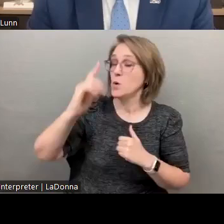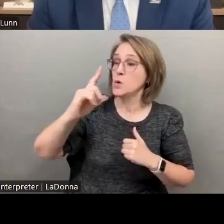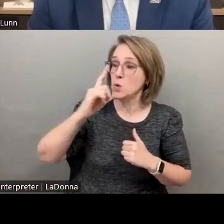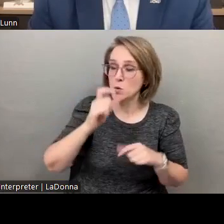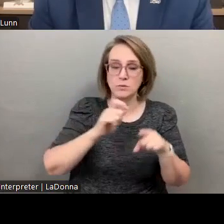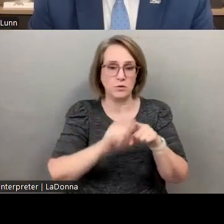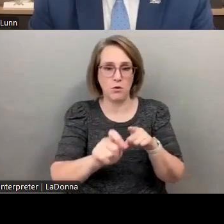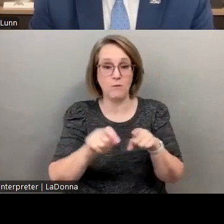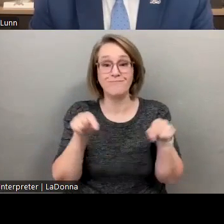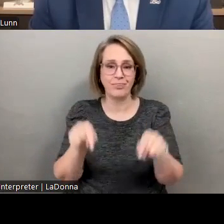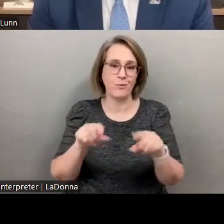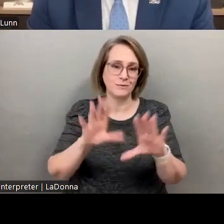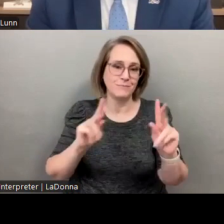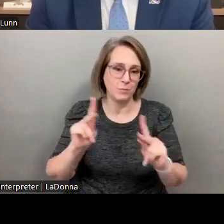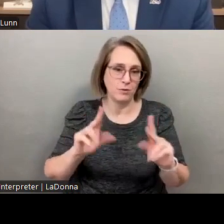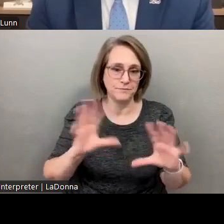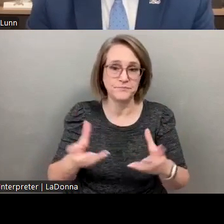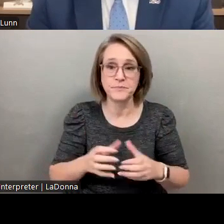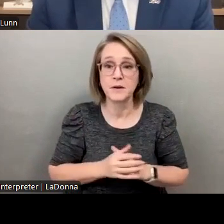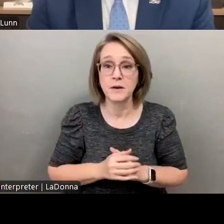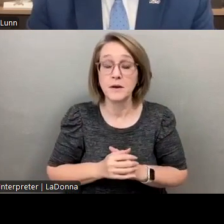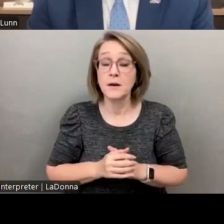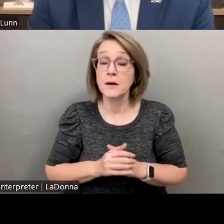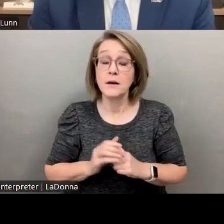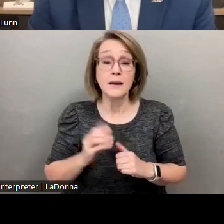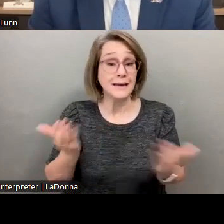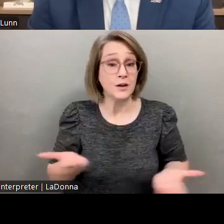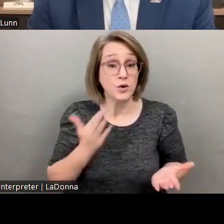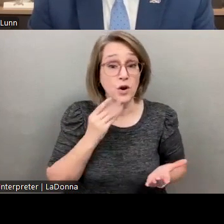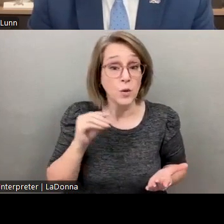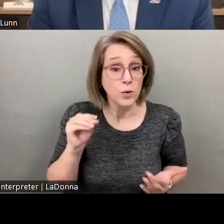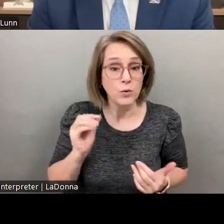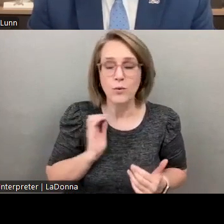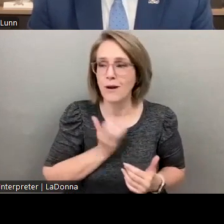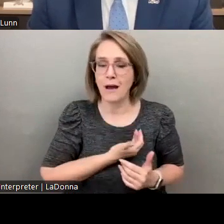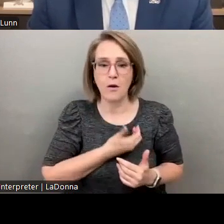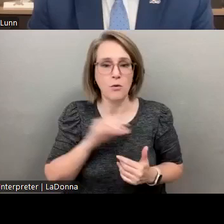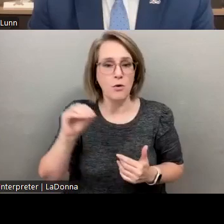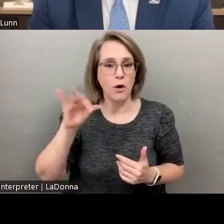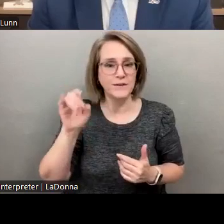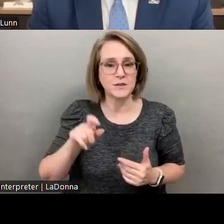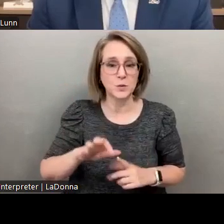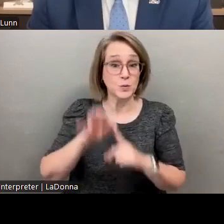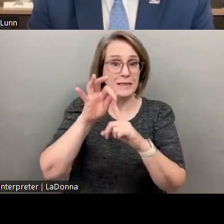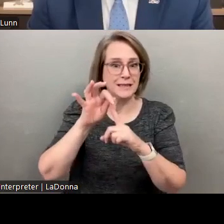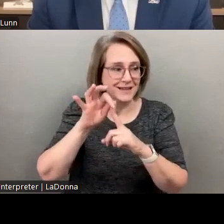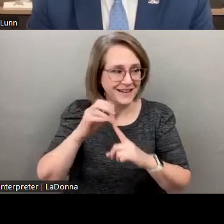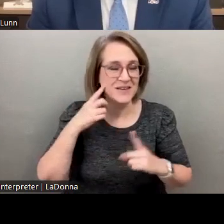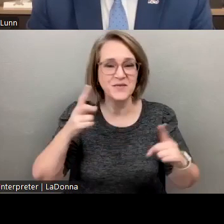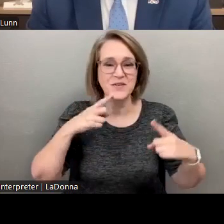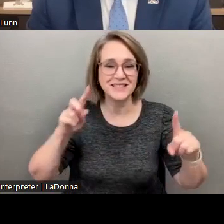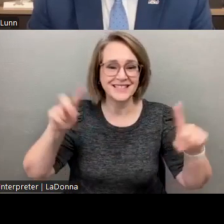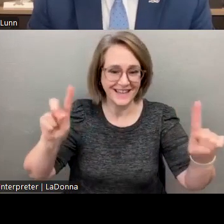country. Colorado, our office is kind of uniquely positioned for success because we have such a diverse portfolio here in the